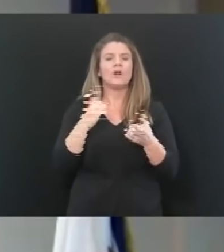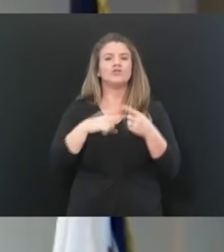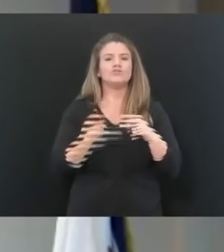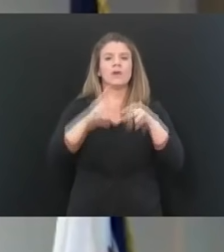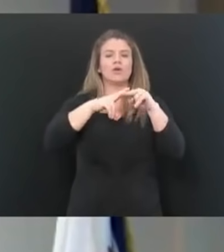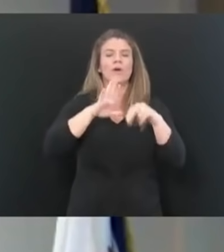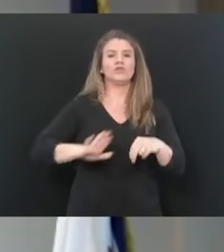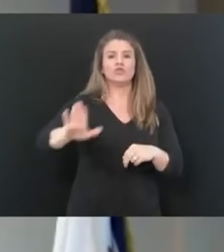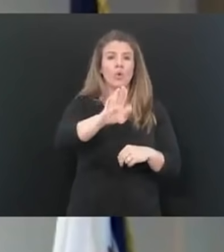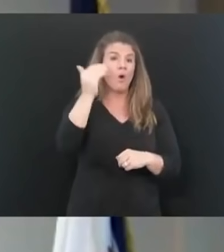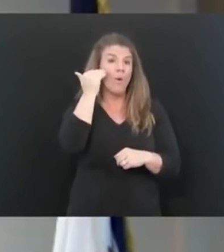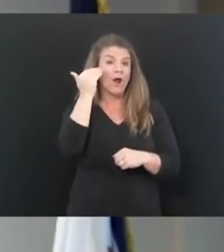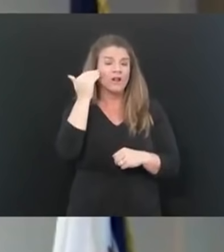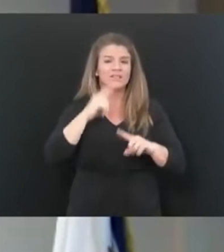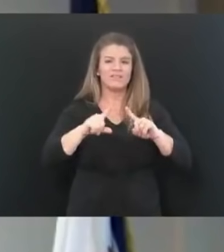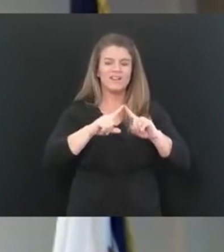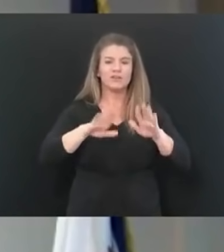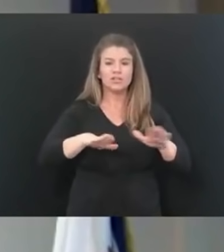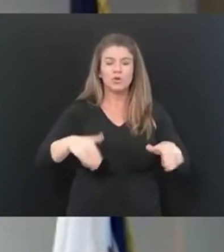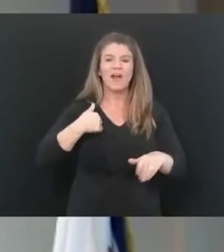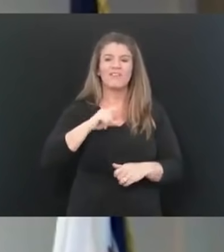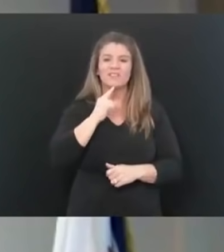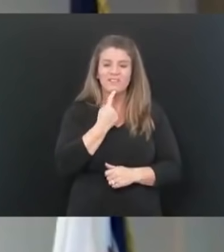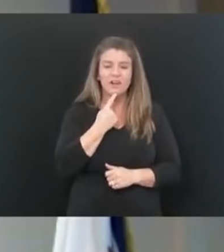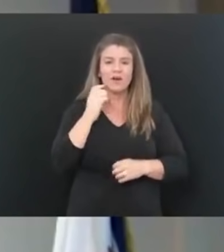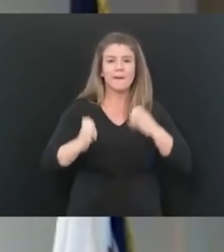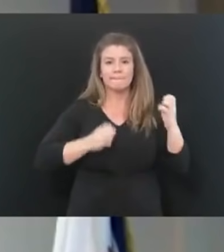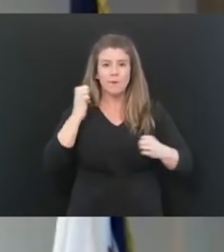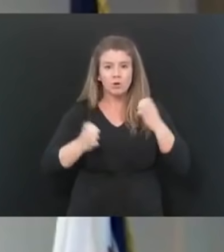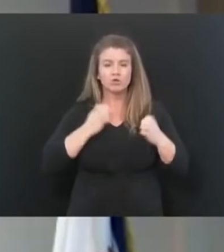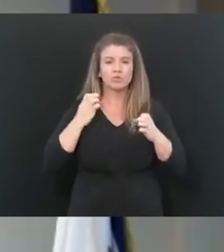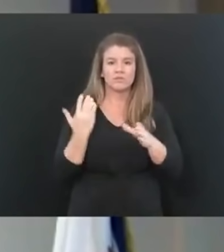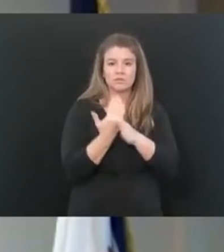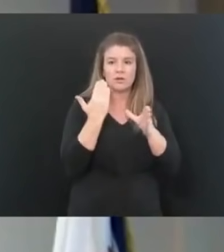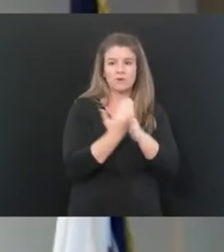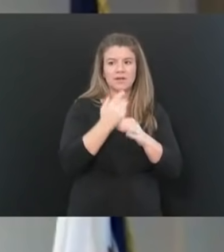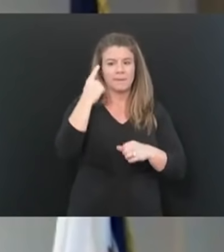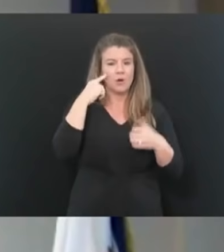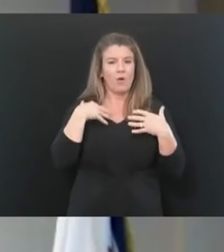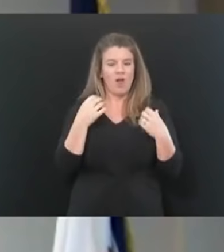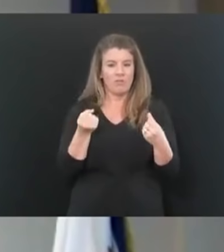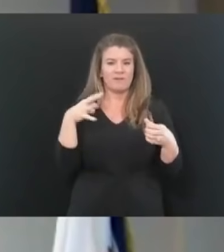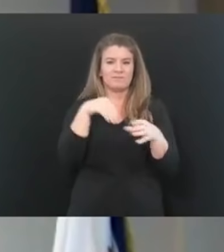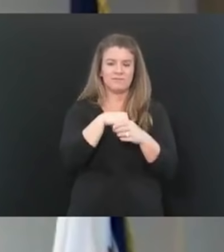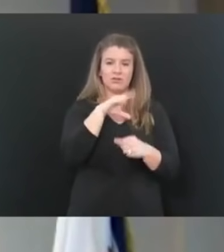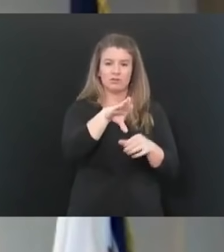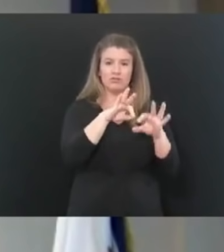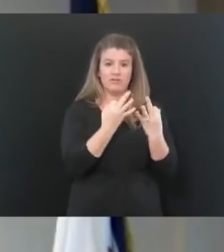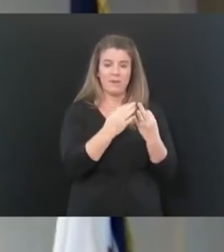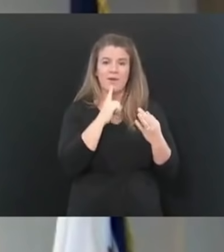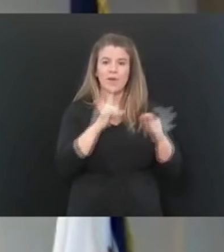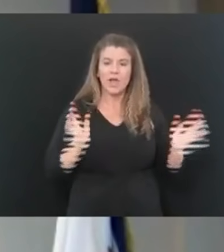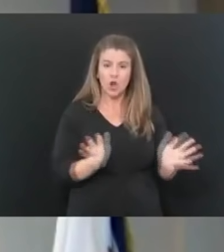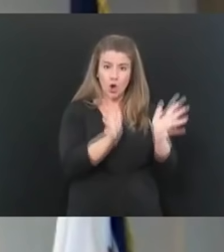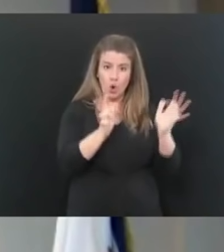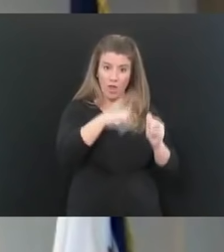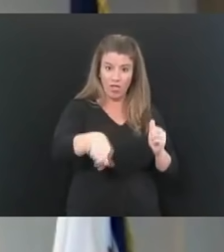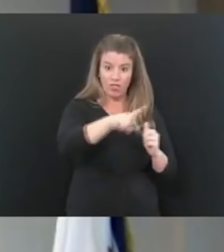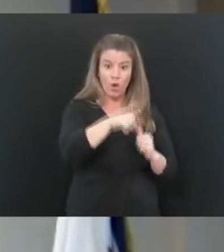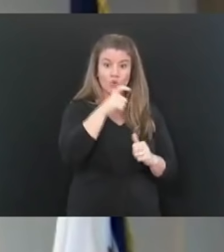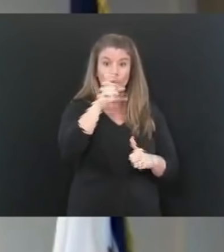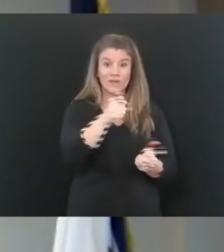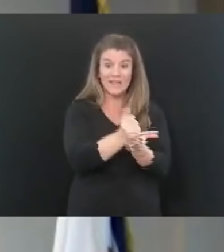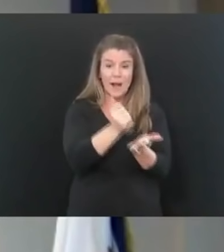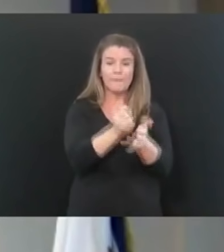with serious mental illness and severe emotional disturbance and their families, and encourage those who need help to seek